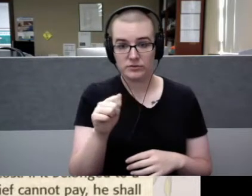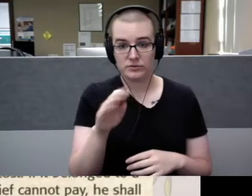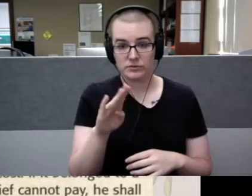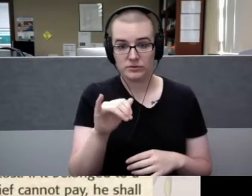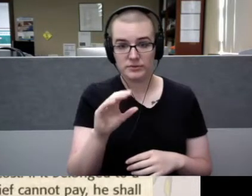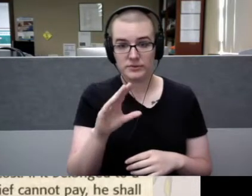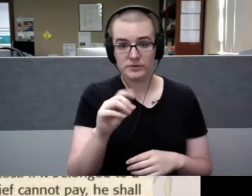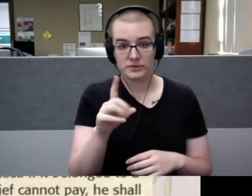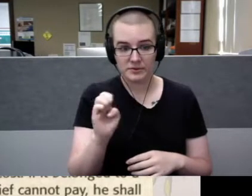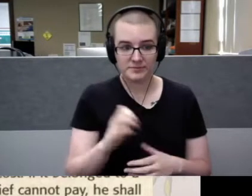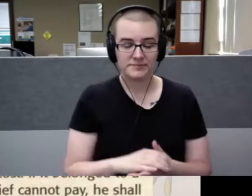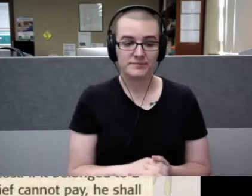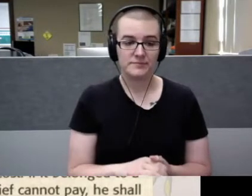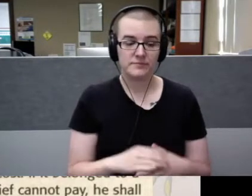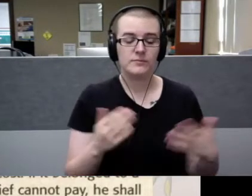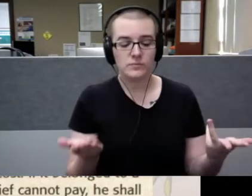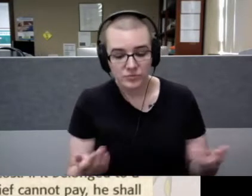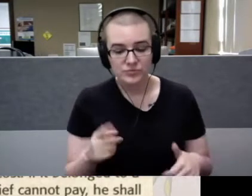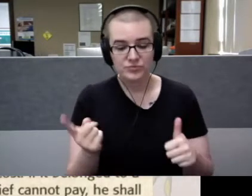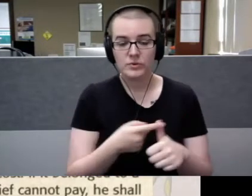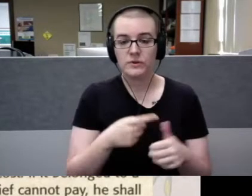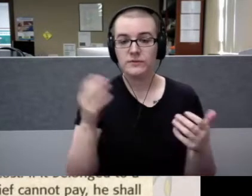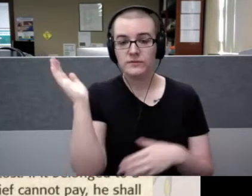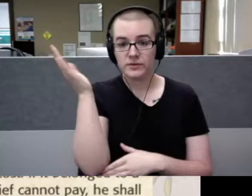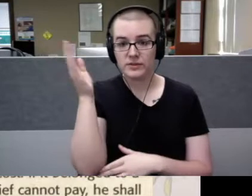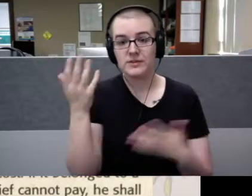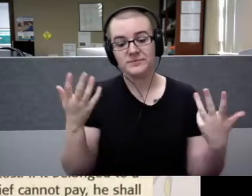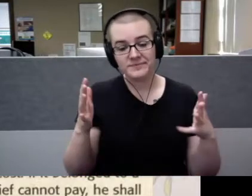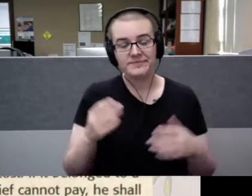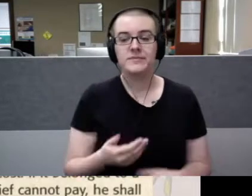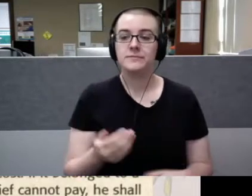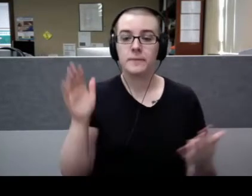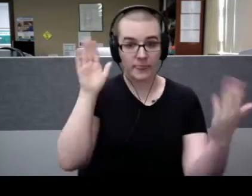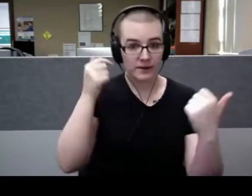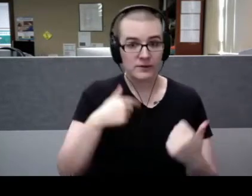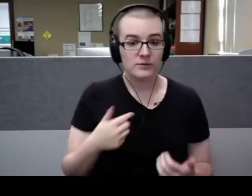it for lesson number 1. I hope you enjoyed learning about Mesopotamia. Thanks for watching.